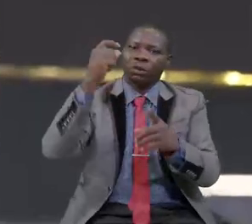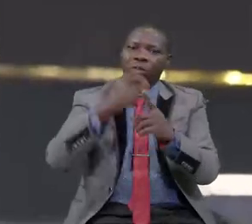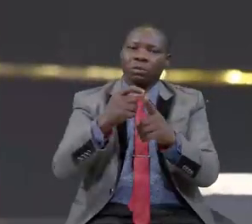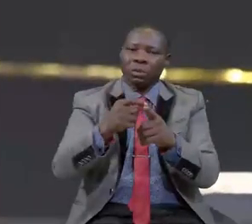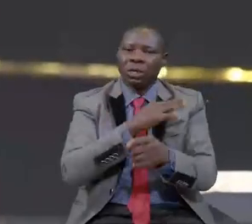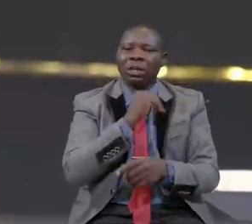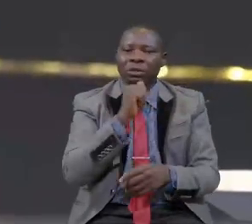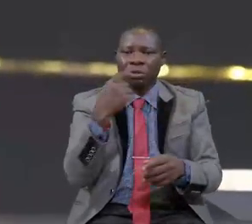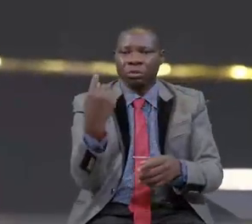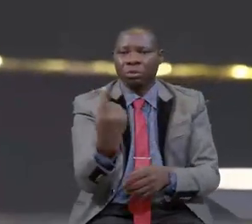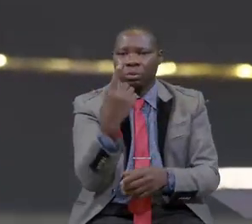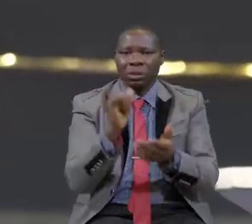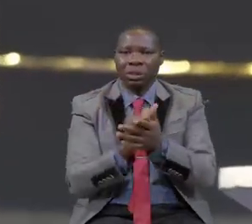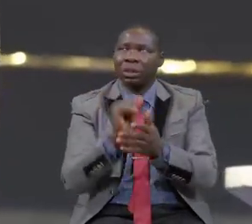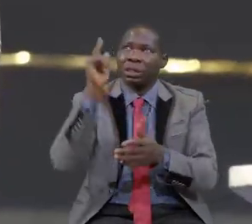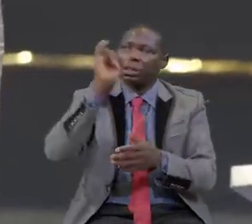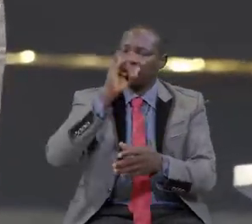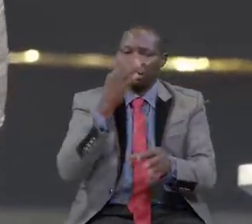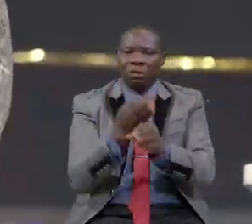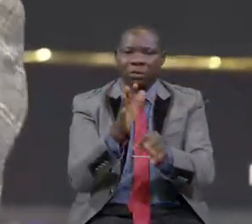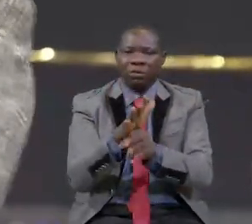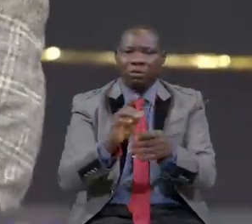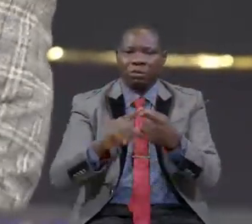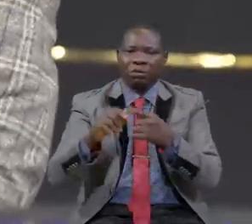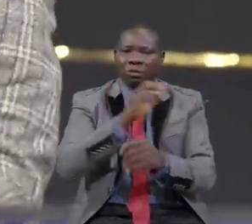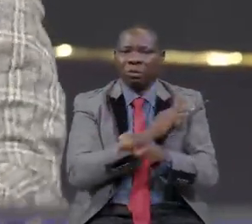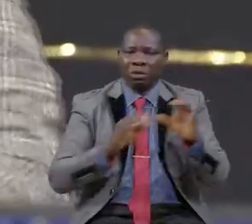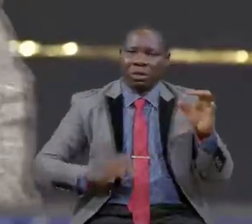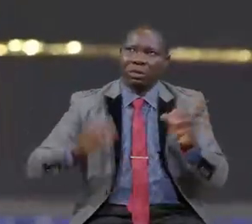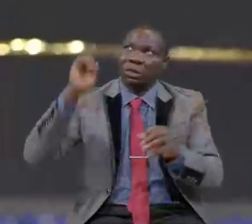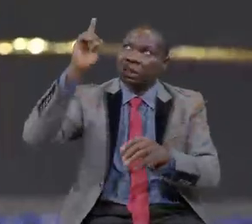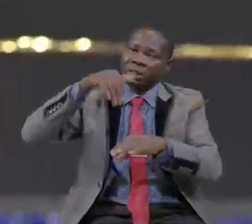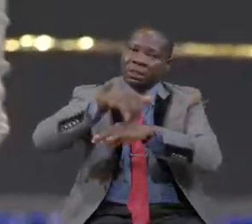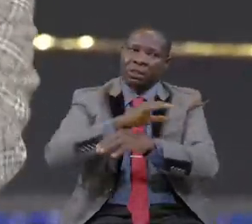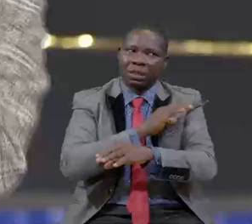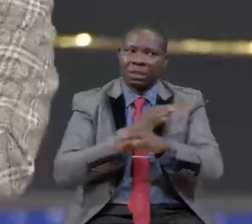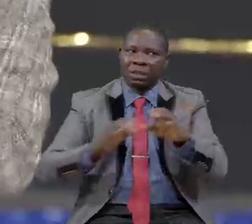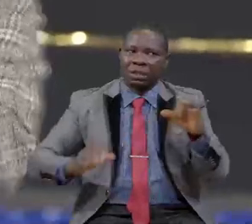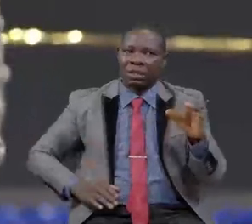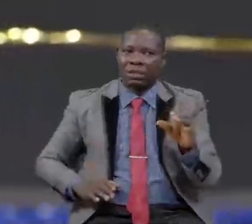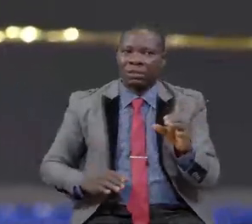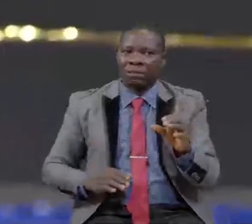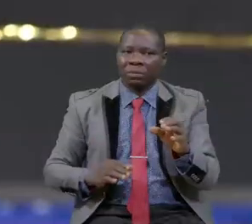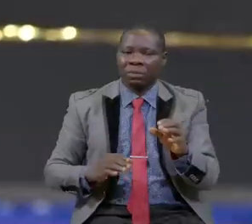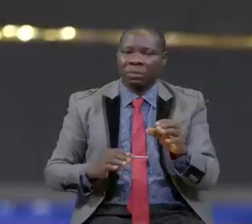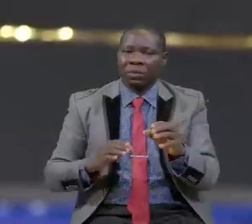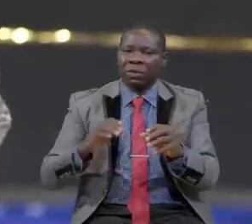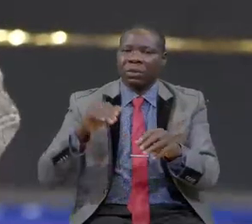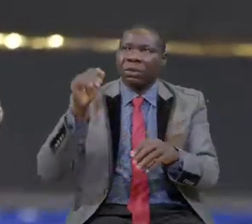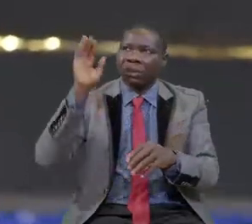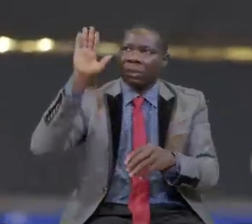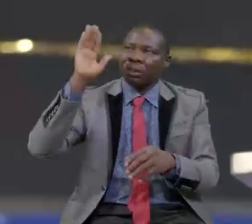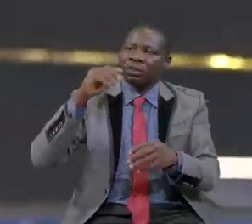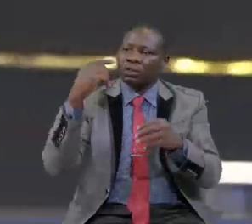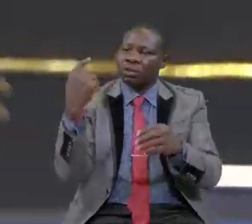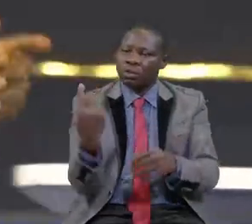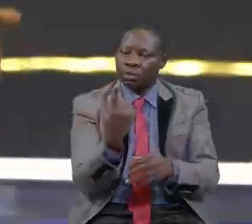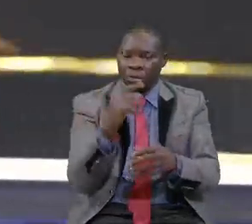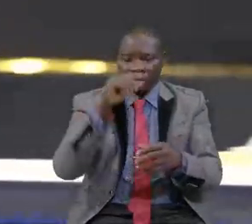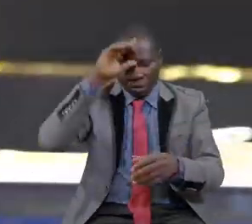he's faithful to Christ. He sent Christ, his only begotten Son, into this world. And he